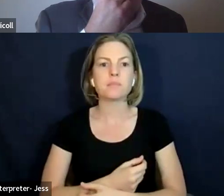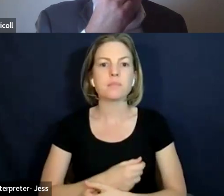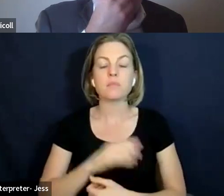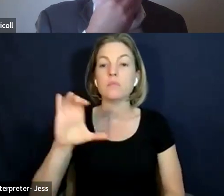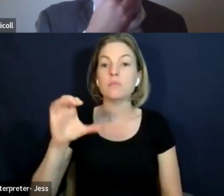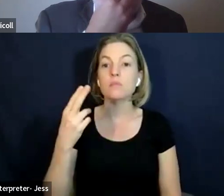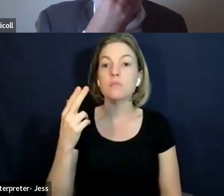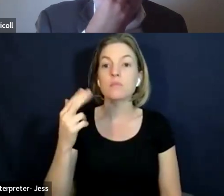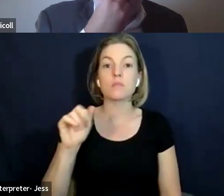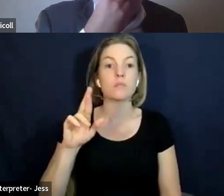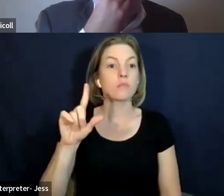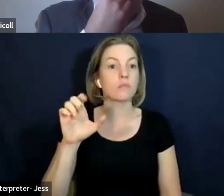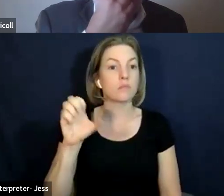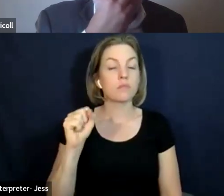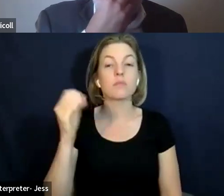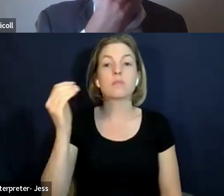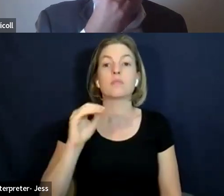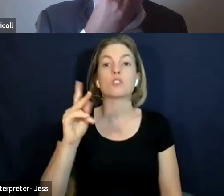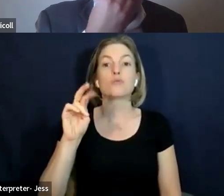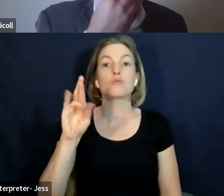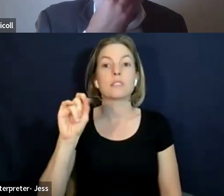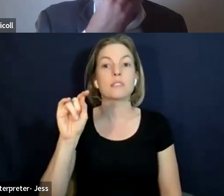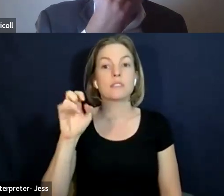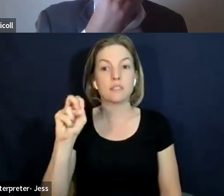Charles, and then Kristen.